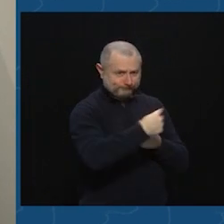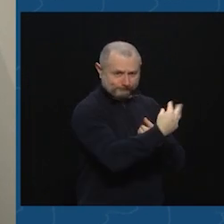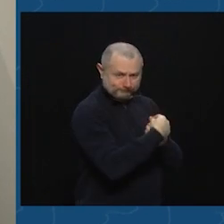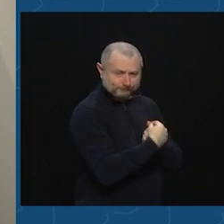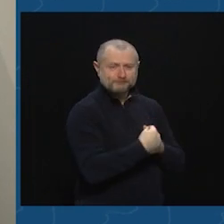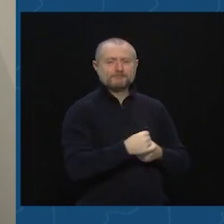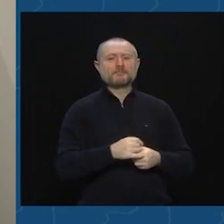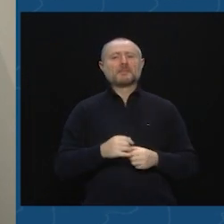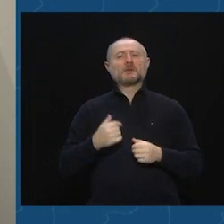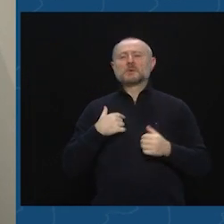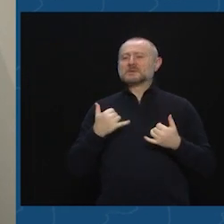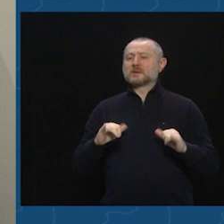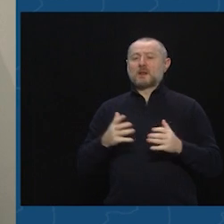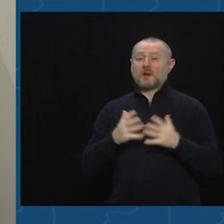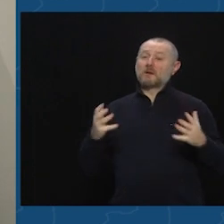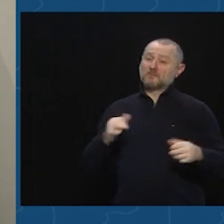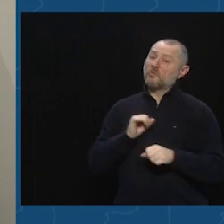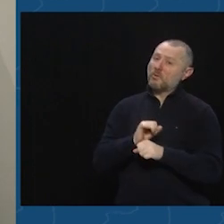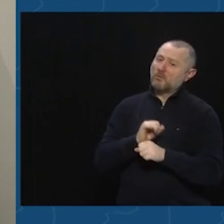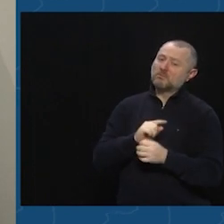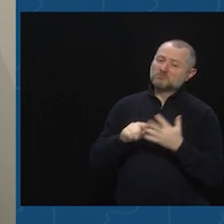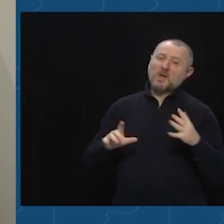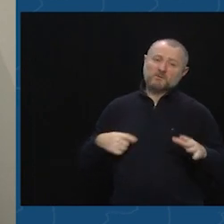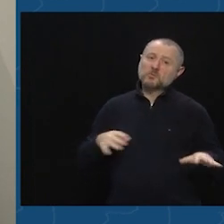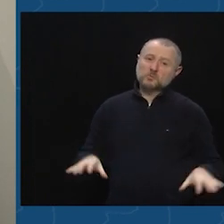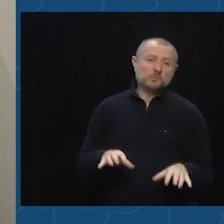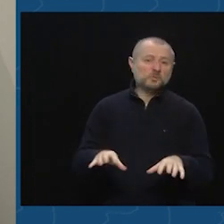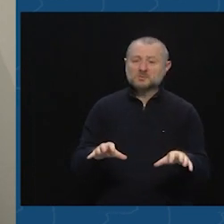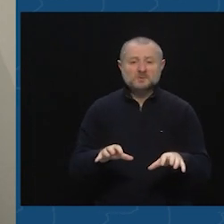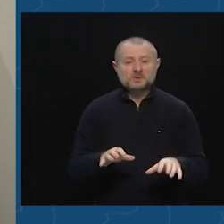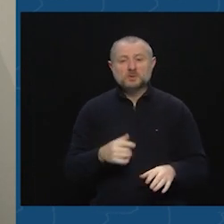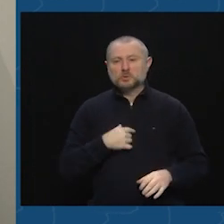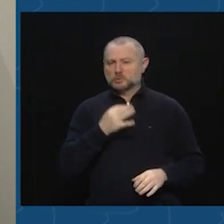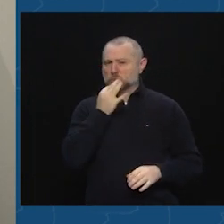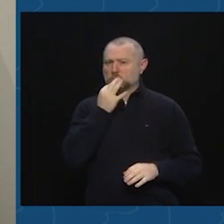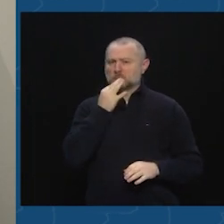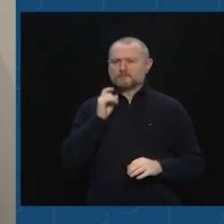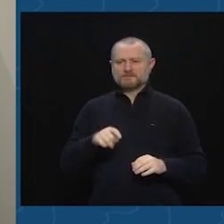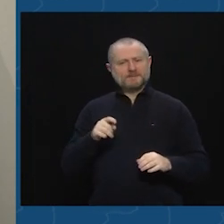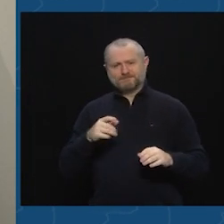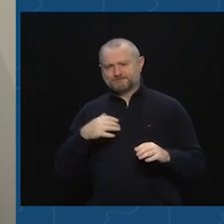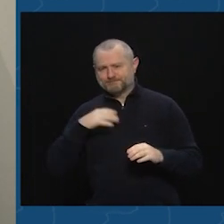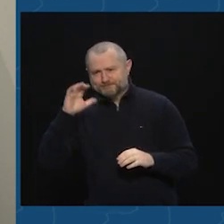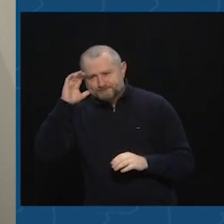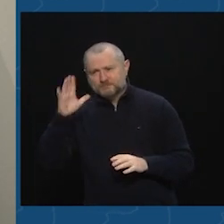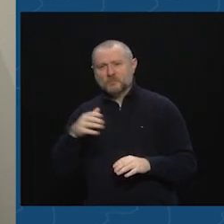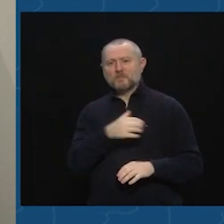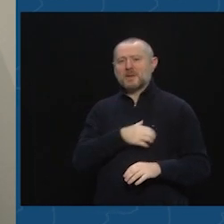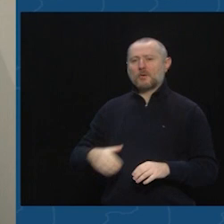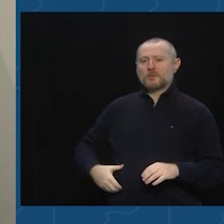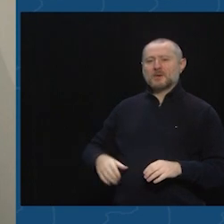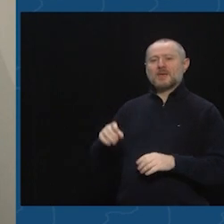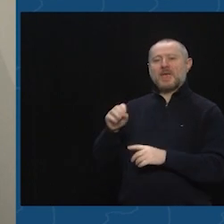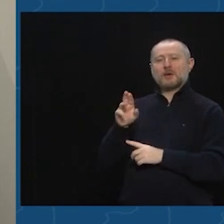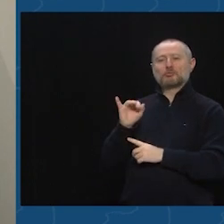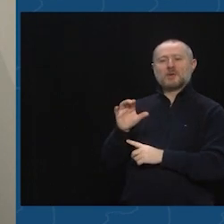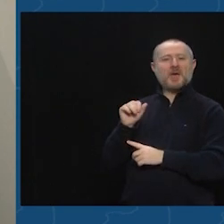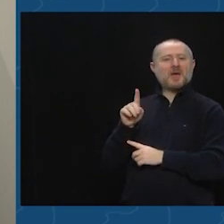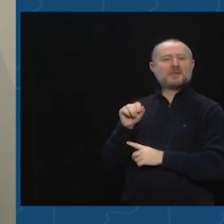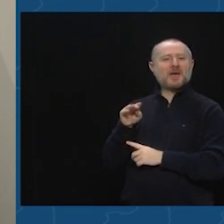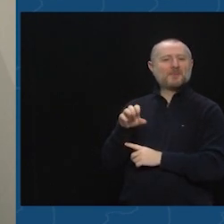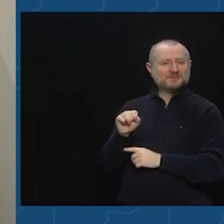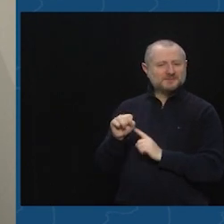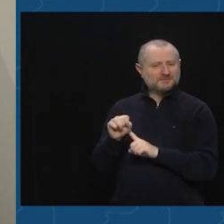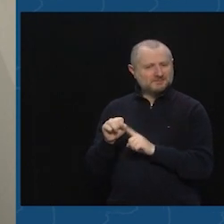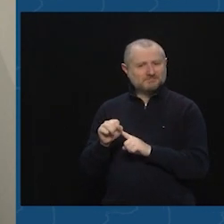do. You'll be hearing very shortly from Mayor of New York City, Eric Adams, who from day one, even before day one, we have been working closely together